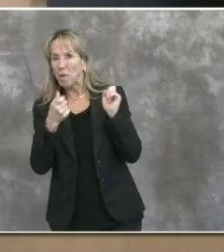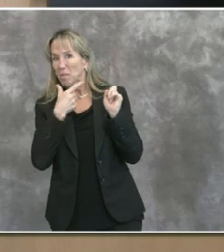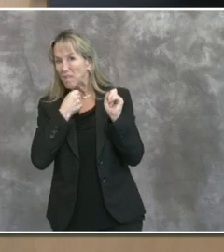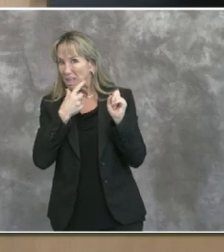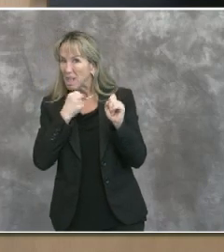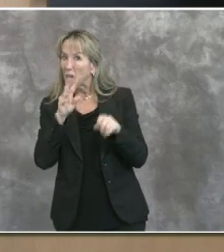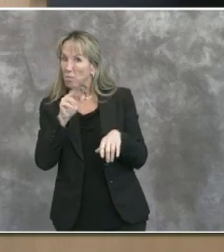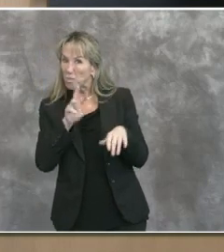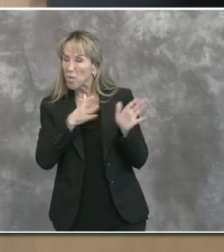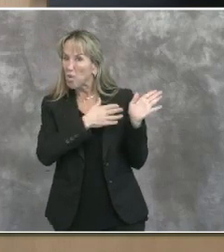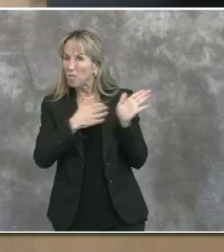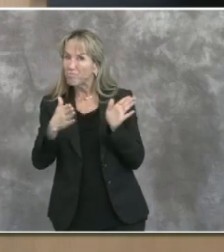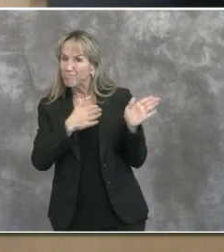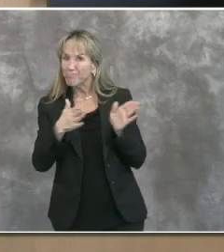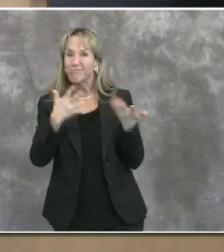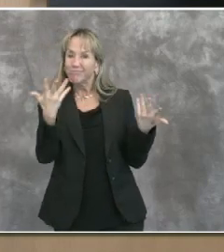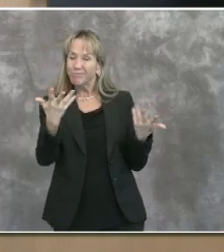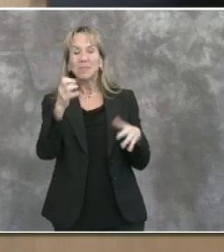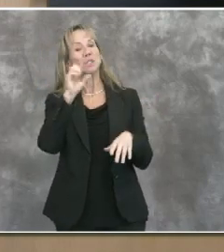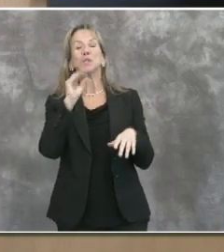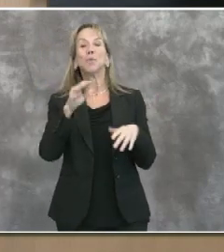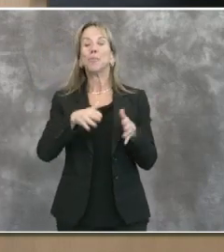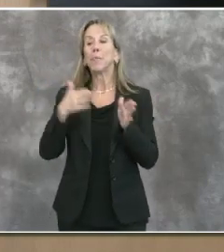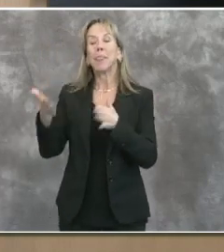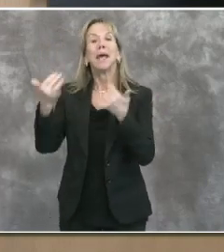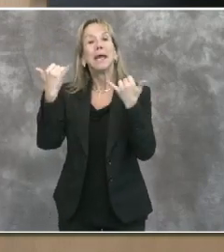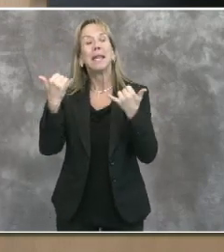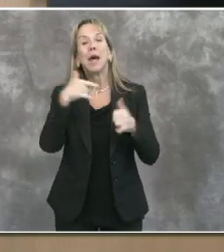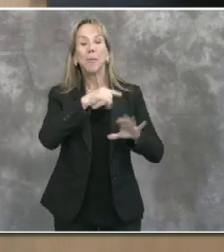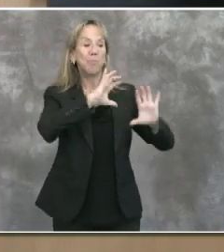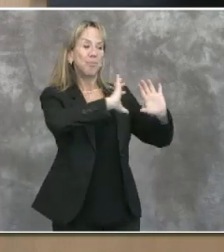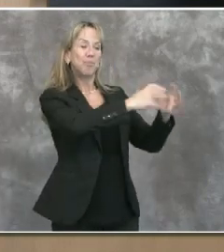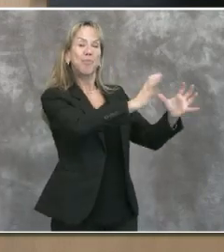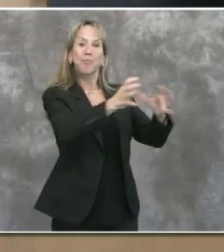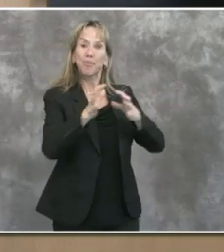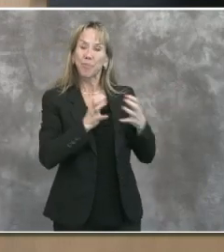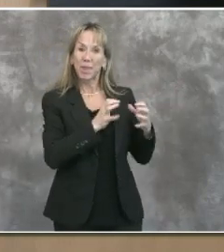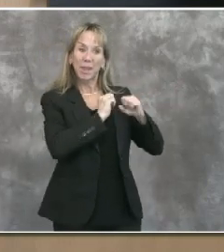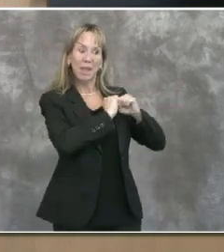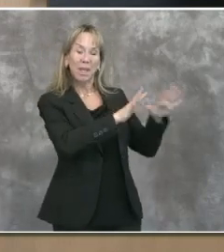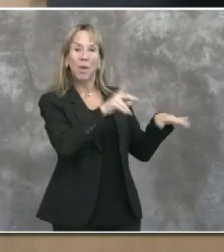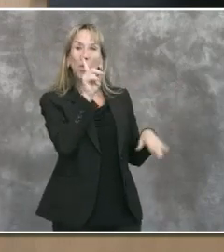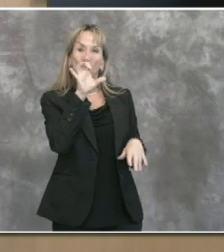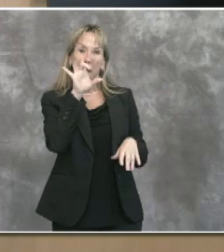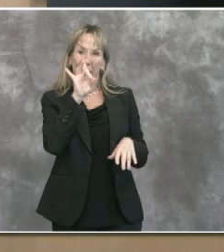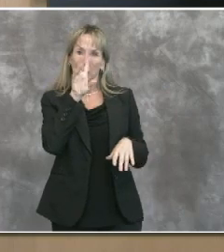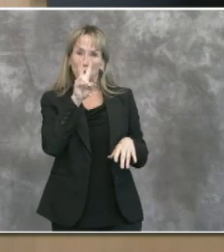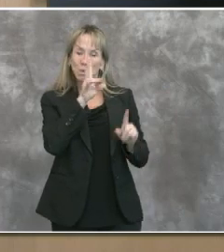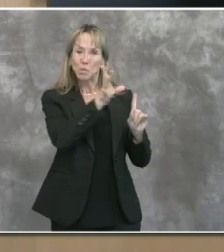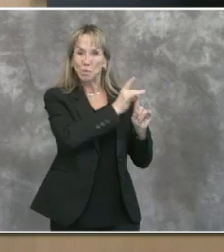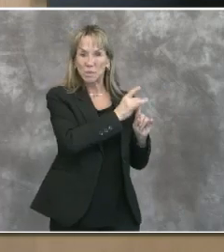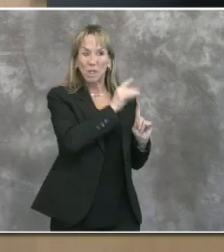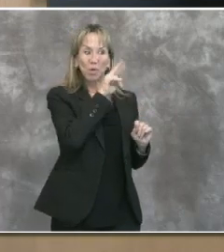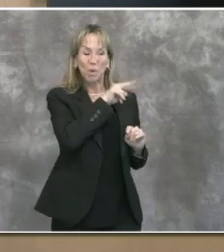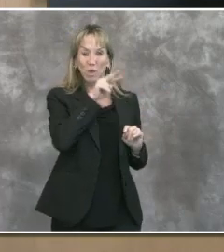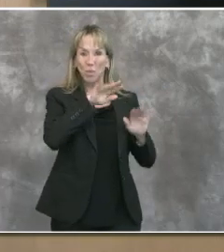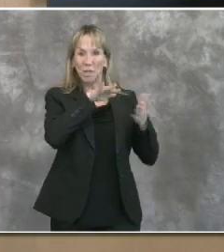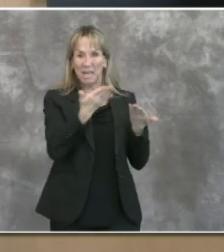we've had so far, there have been 20 in congregate living facilities, representing 182 cases and 22